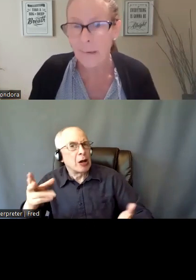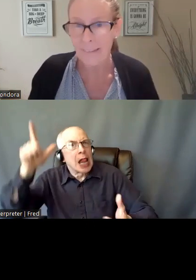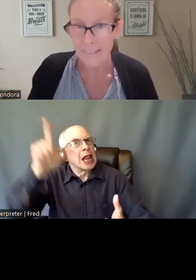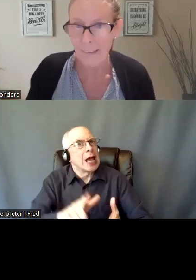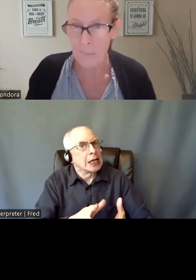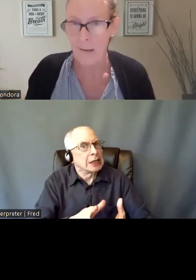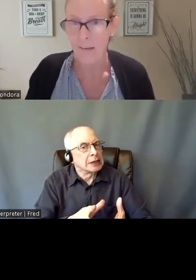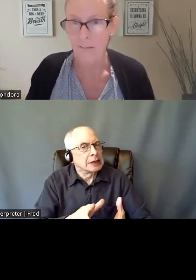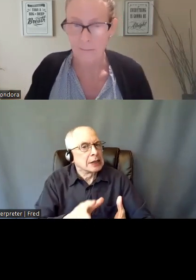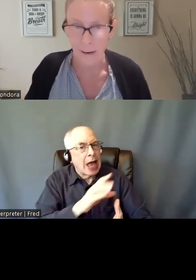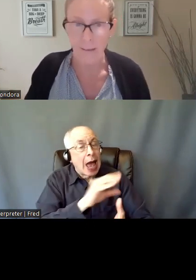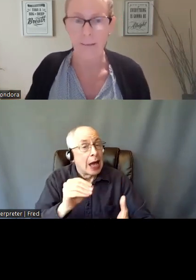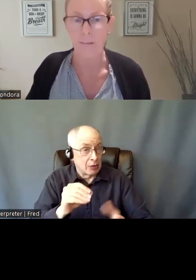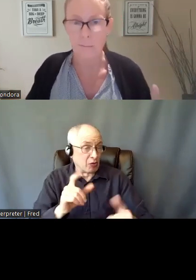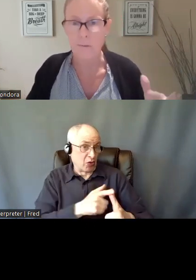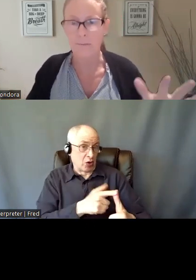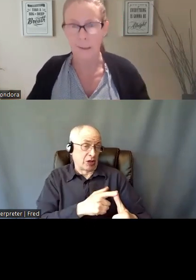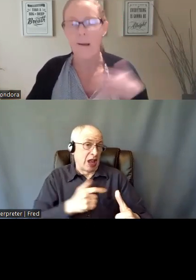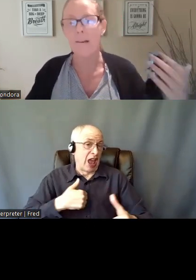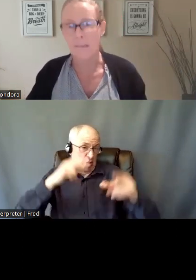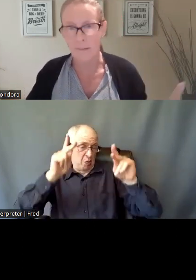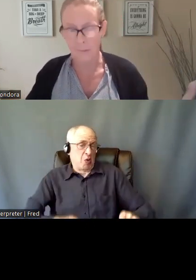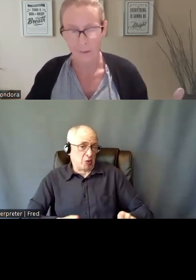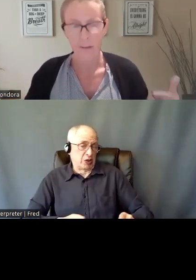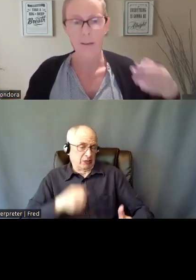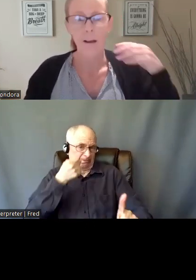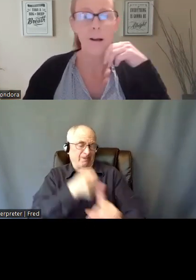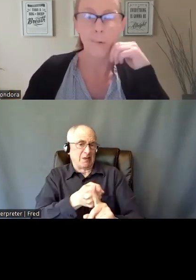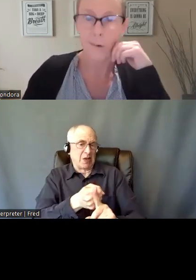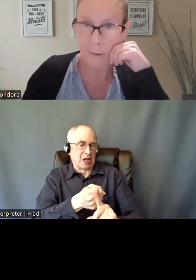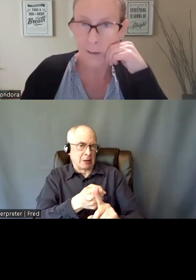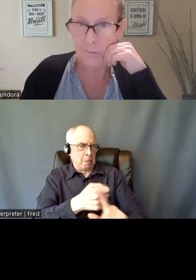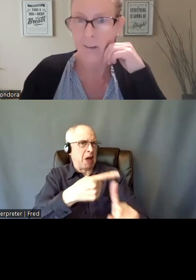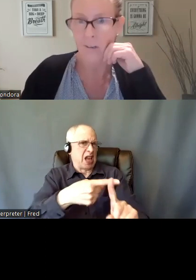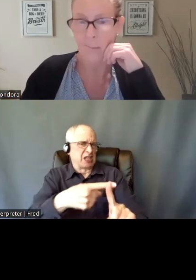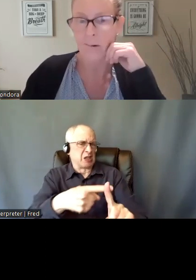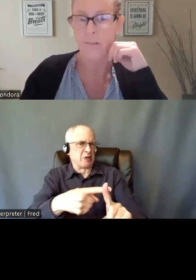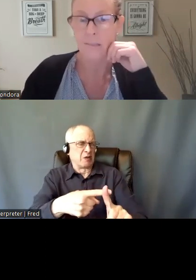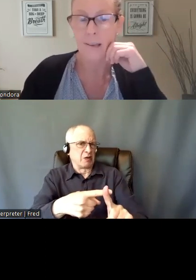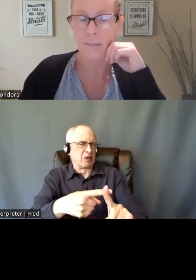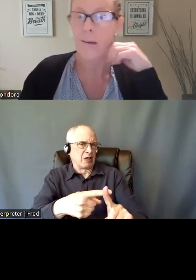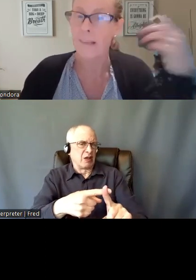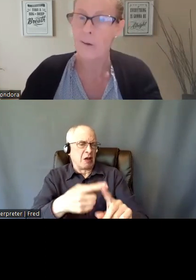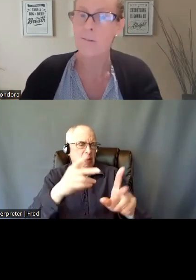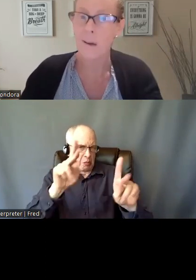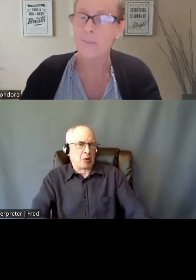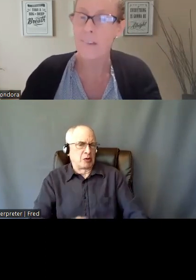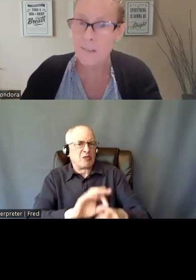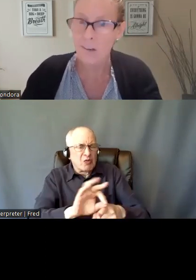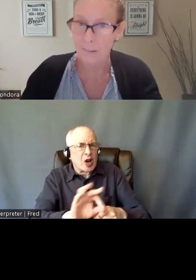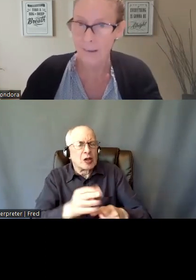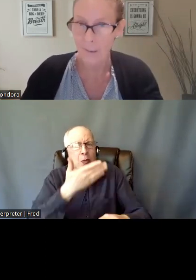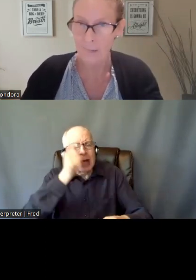a human impact, right? In terms of like positive, critical function in a person's life. But that also